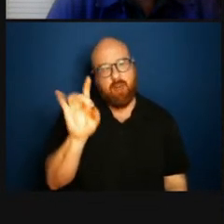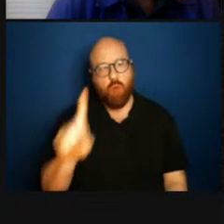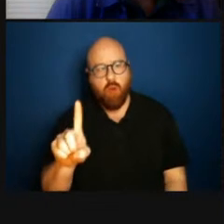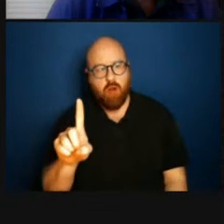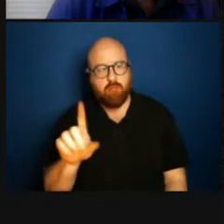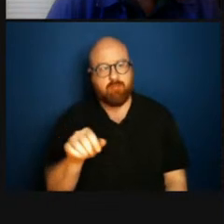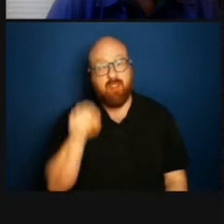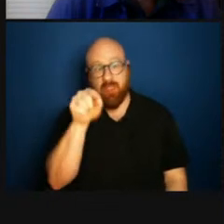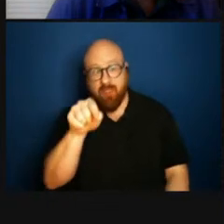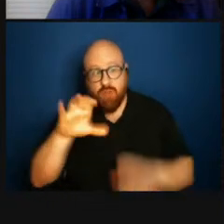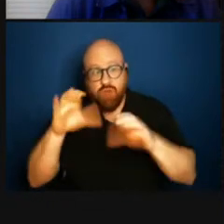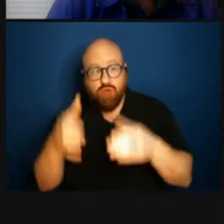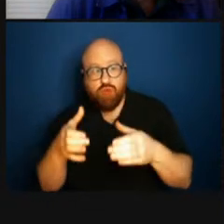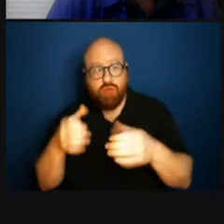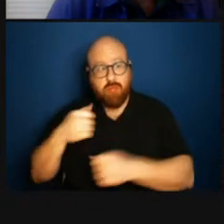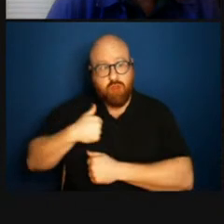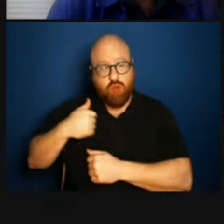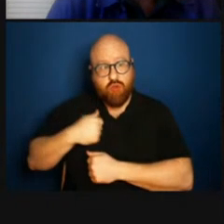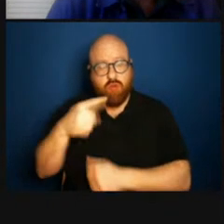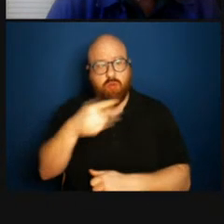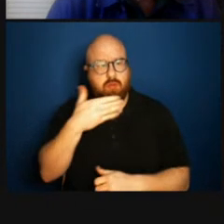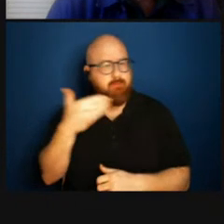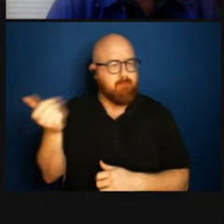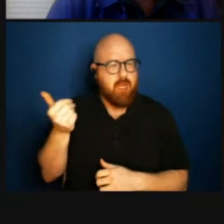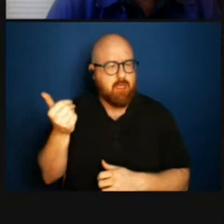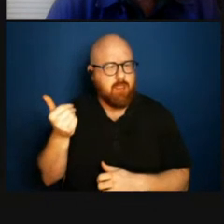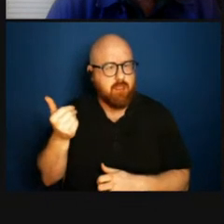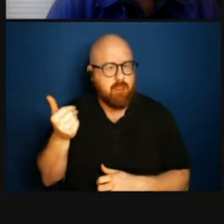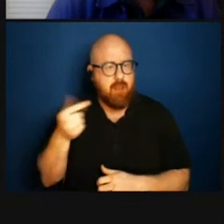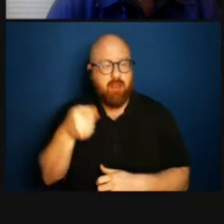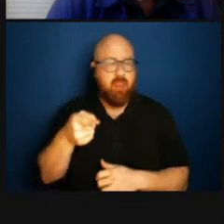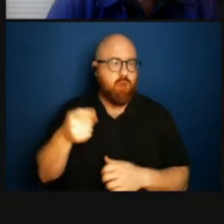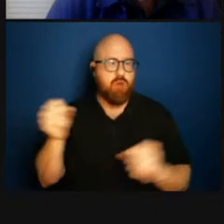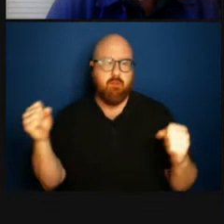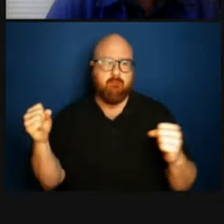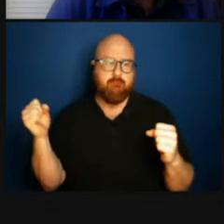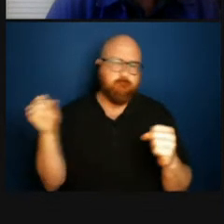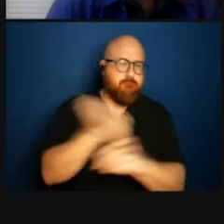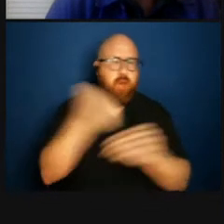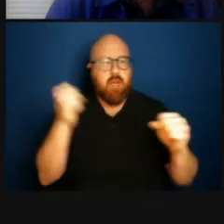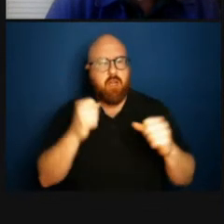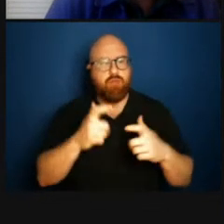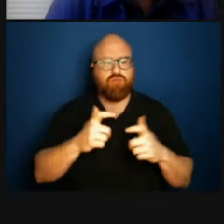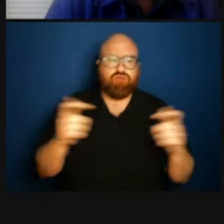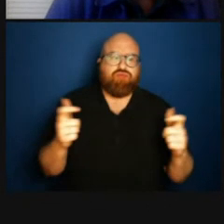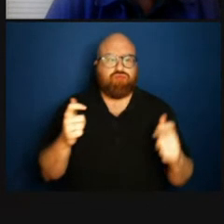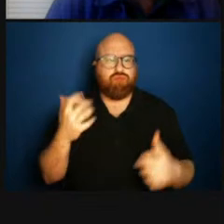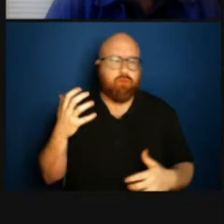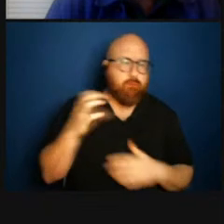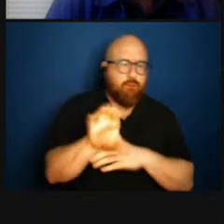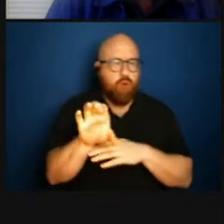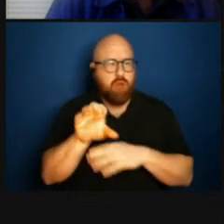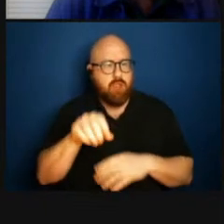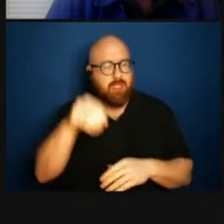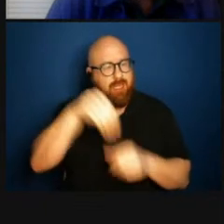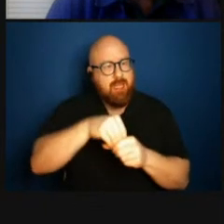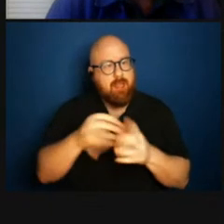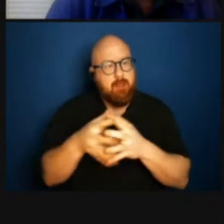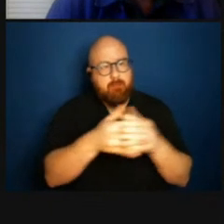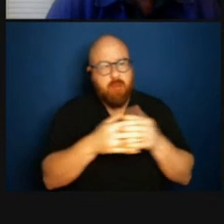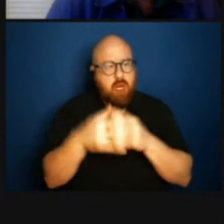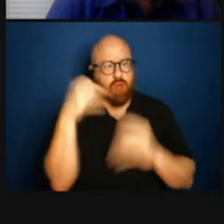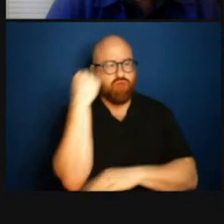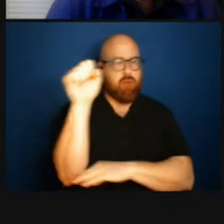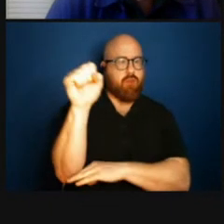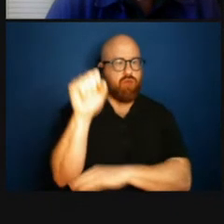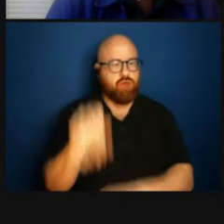were fighting a great force, the mighty British, in our revolution. Like Ukraine, fighting a big, powerful nation